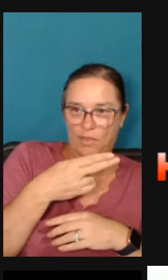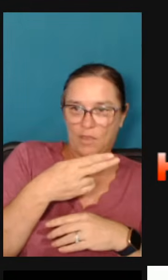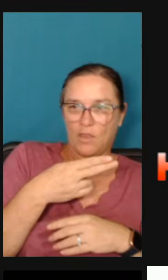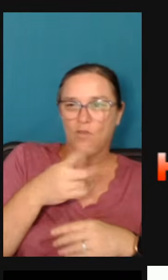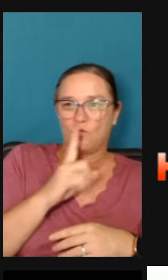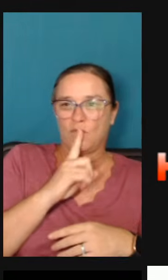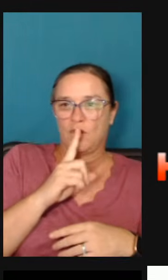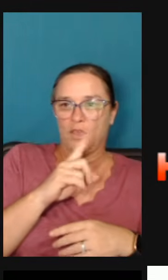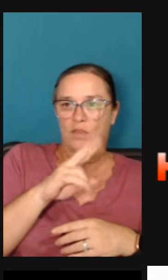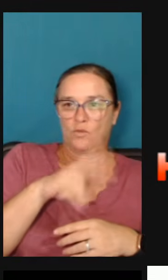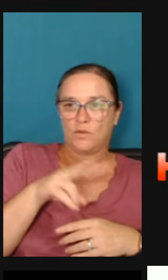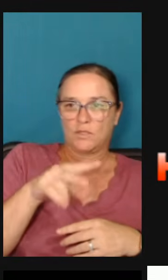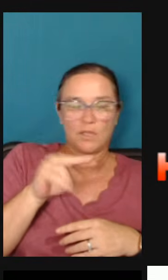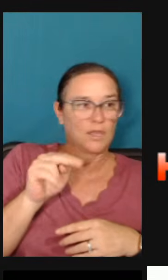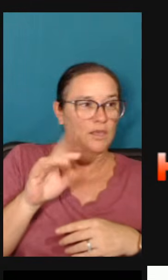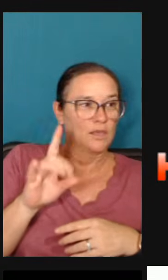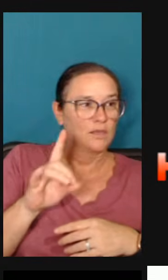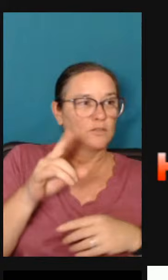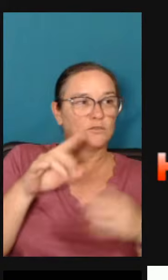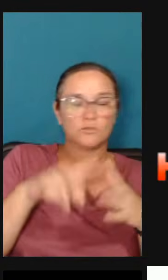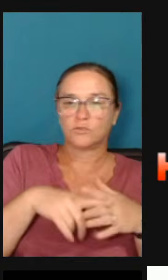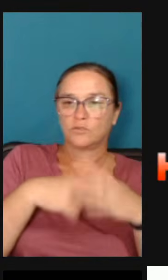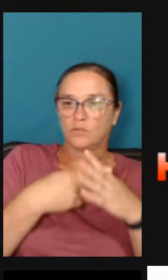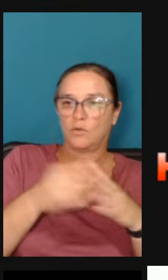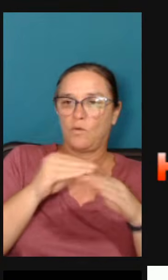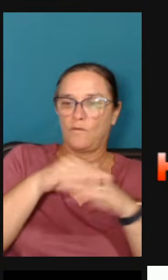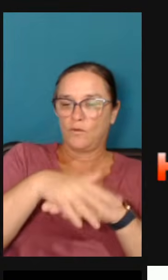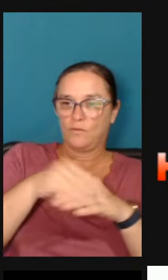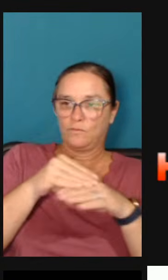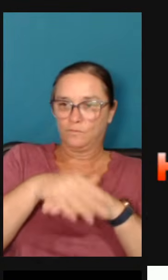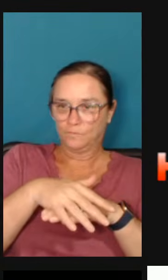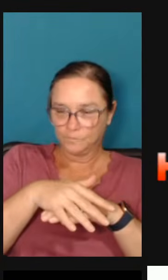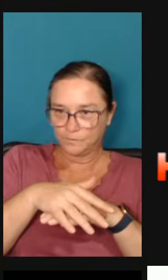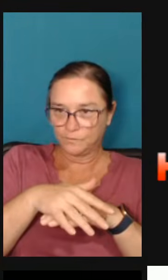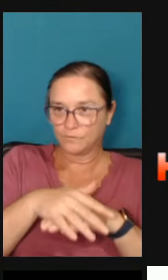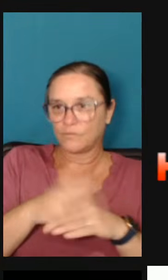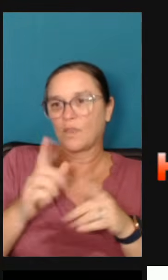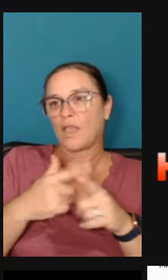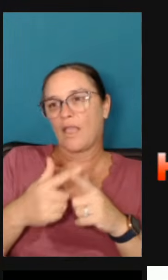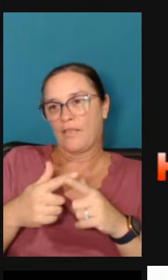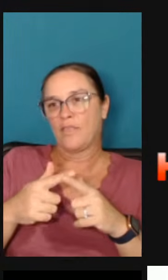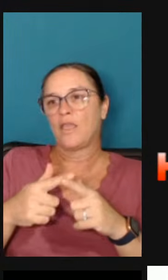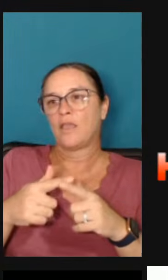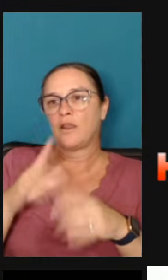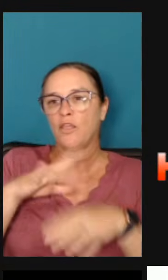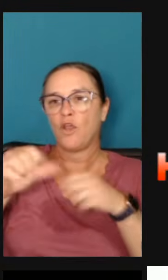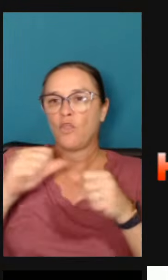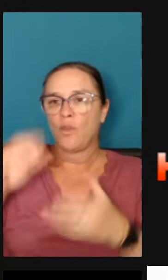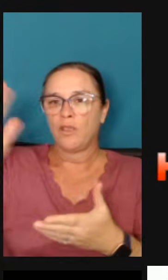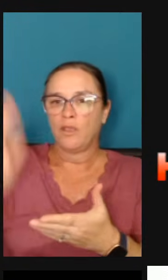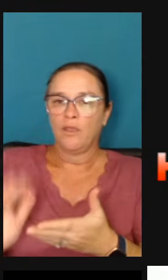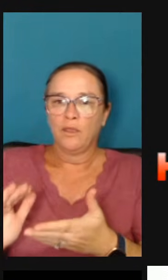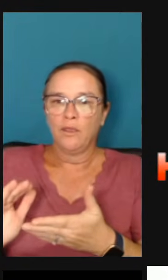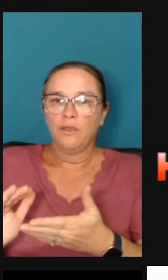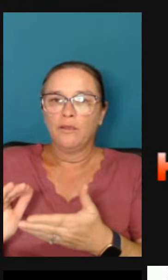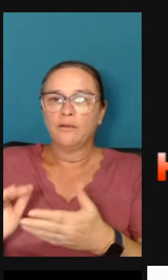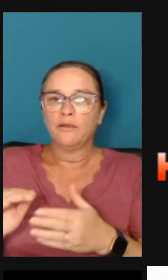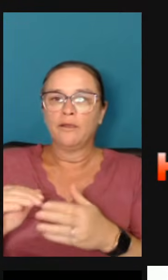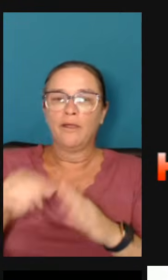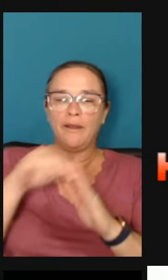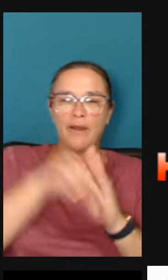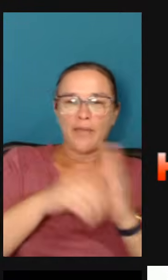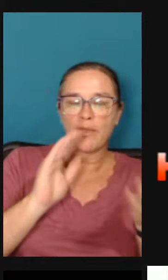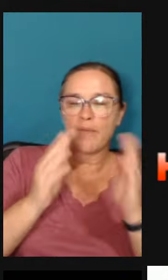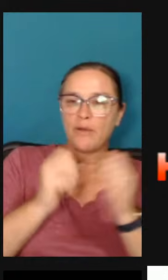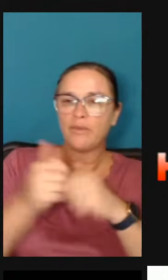when the first overflows began. Really from then, the earthquake levels were down quite a bit. And depth versus time, you